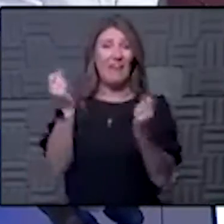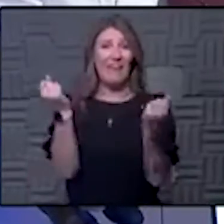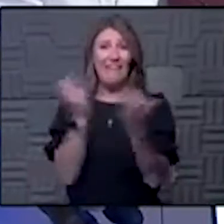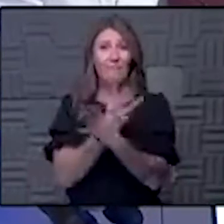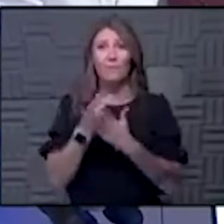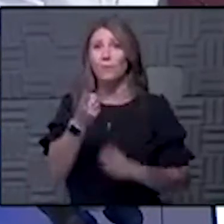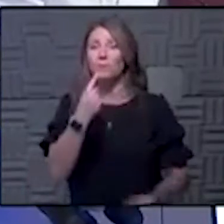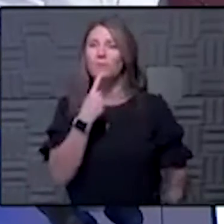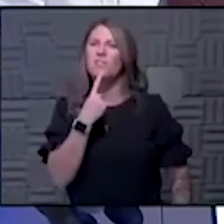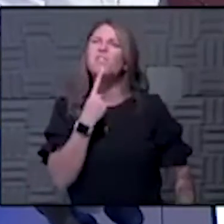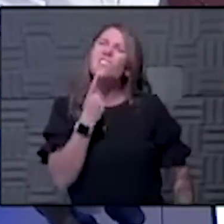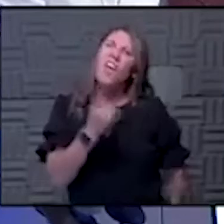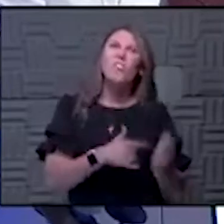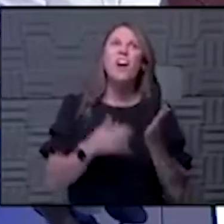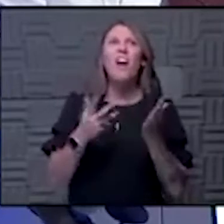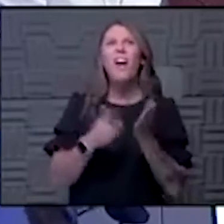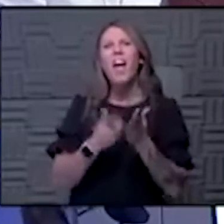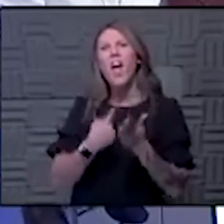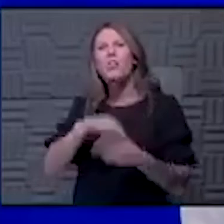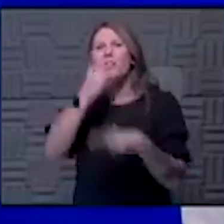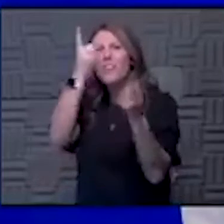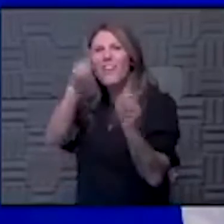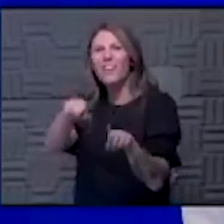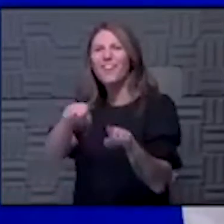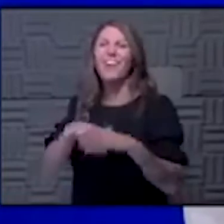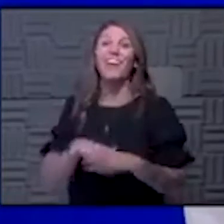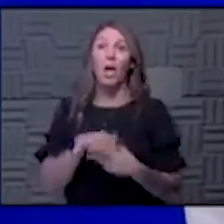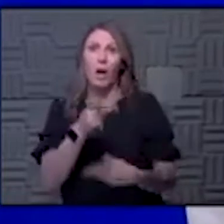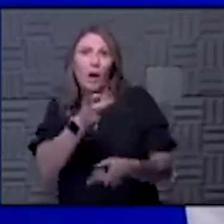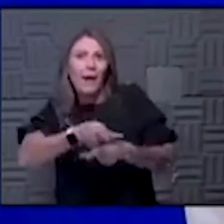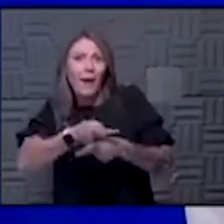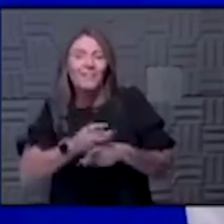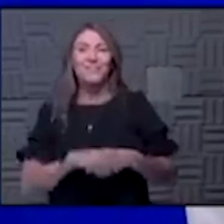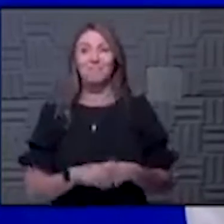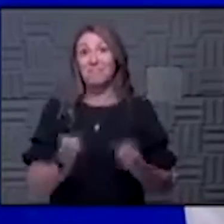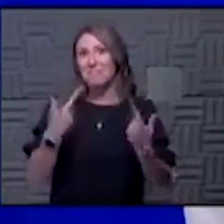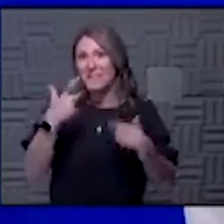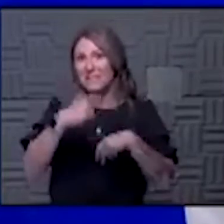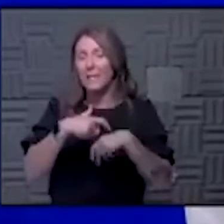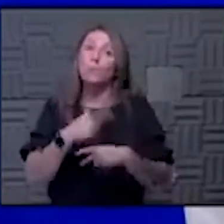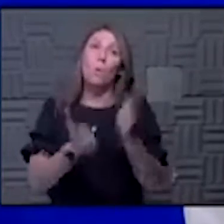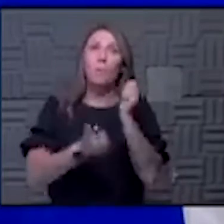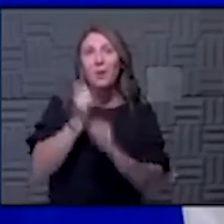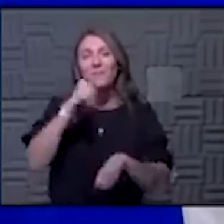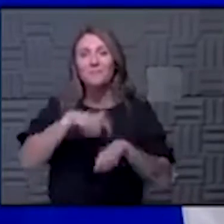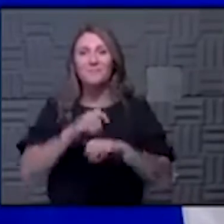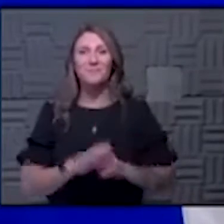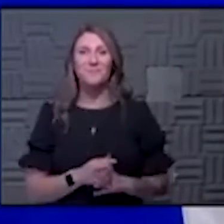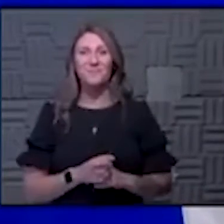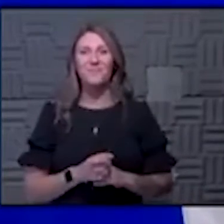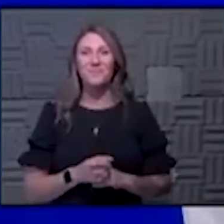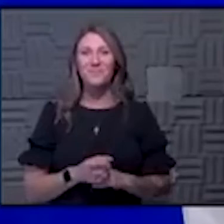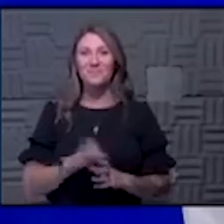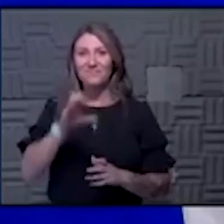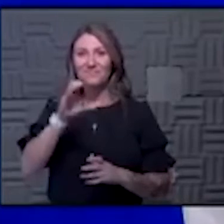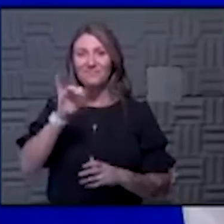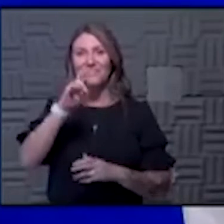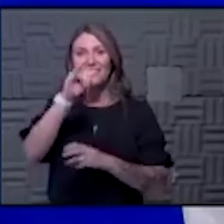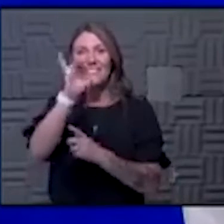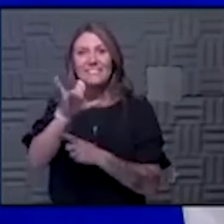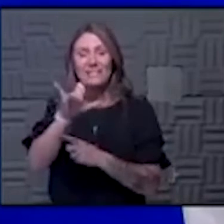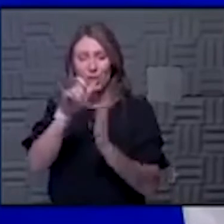See, every now and then we're on the same page. Watch out for that one. Lots of times. Cindy Most said, of the time. sorry. Cindy asks, an article